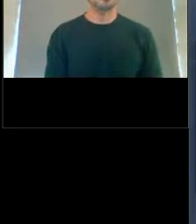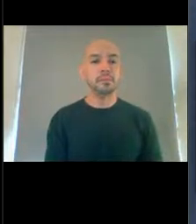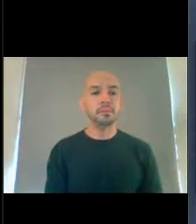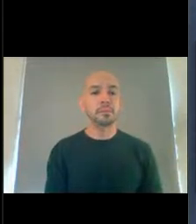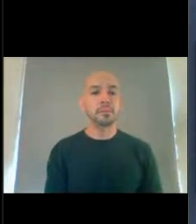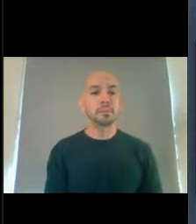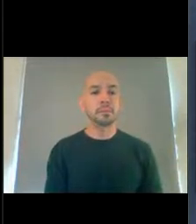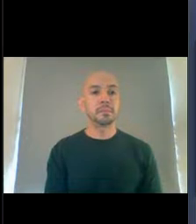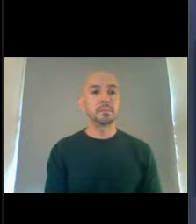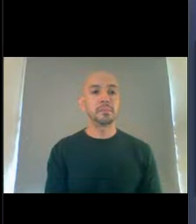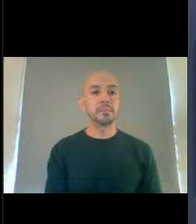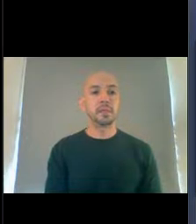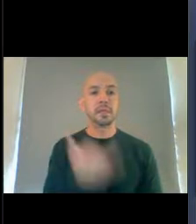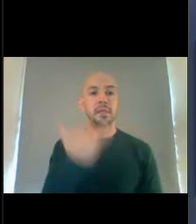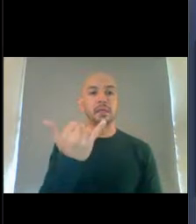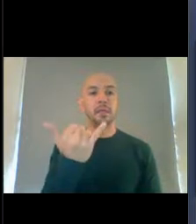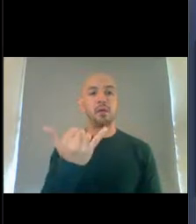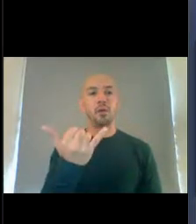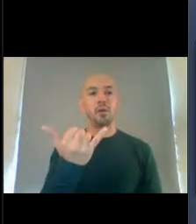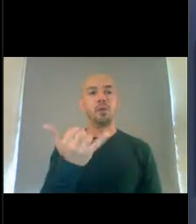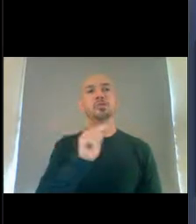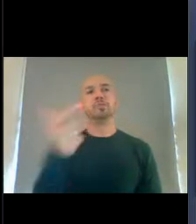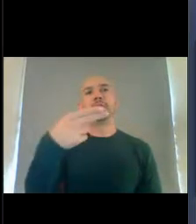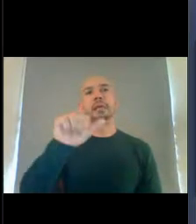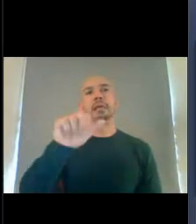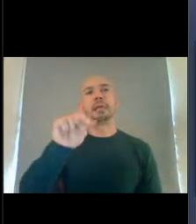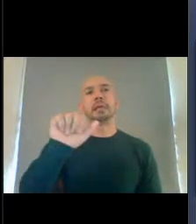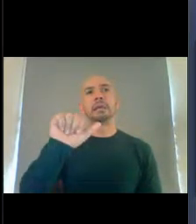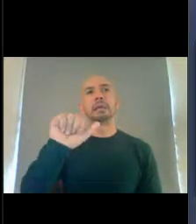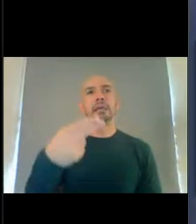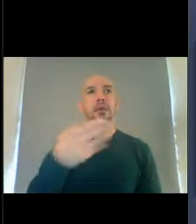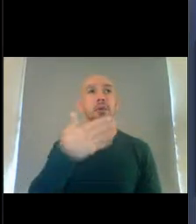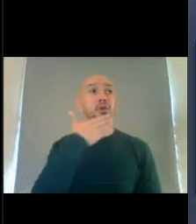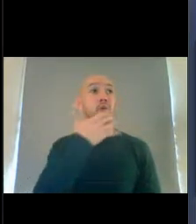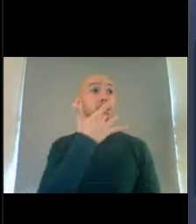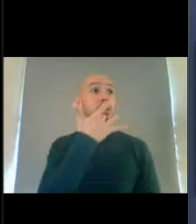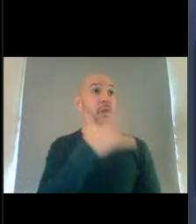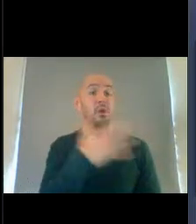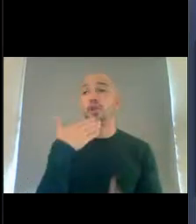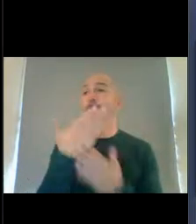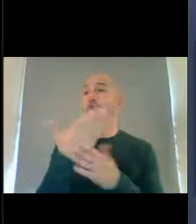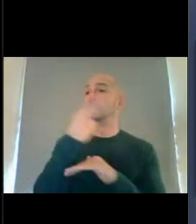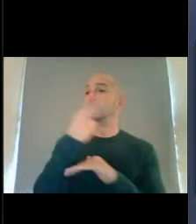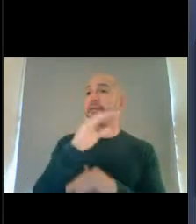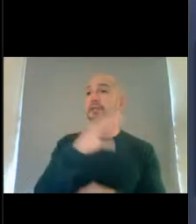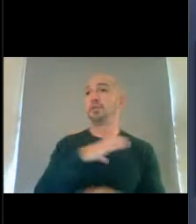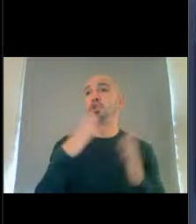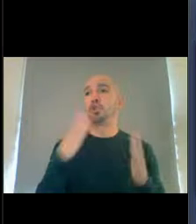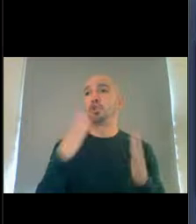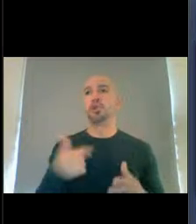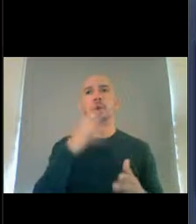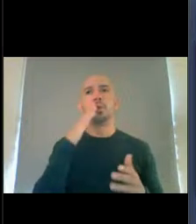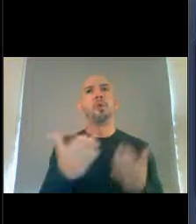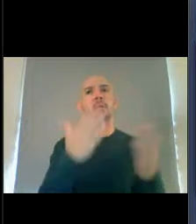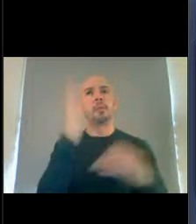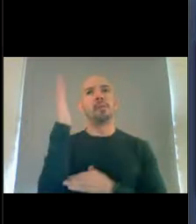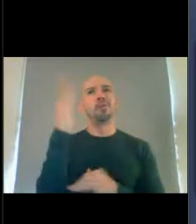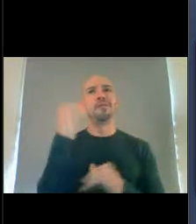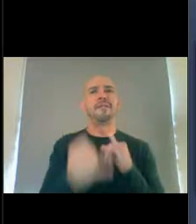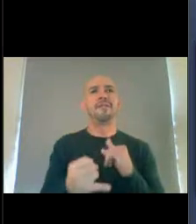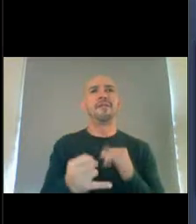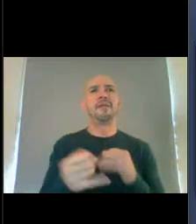now we will move to hannah yeah good afternoon commissioners so i'm presenting the final trade quarter